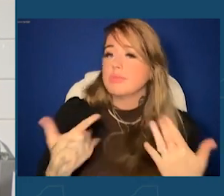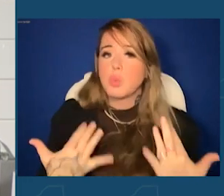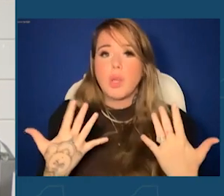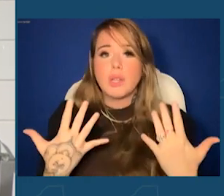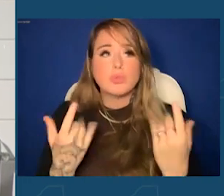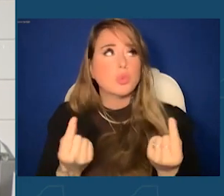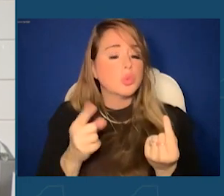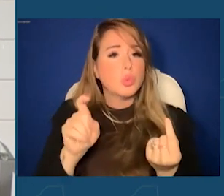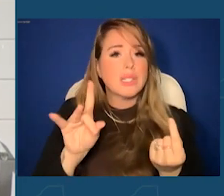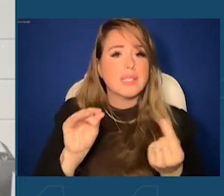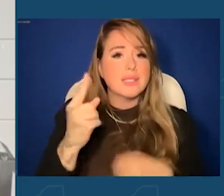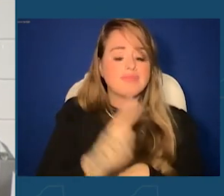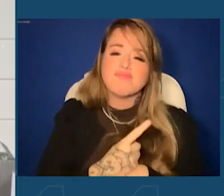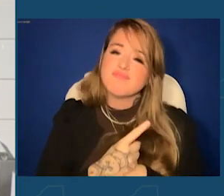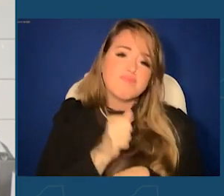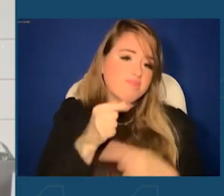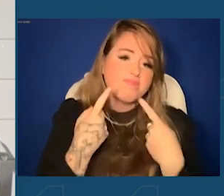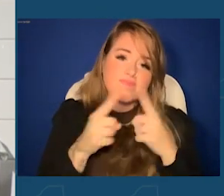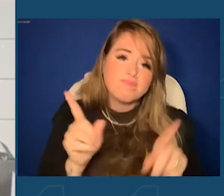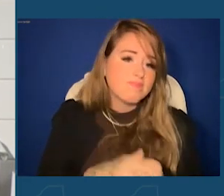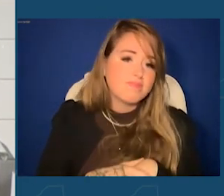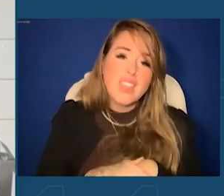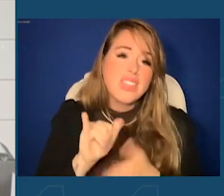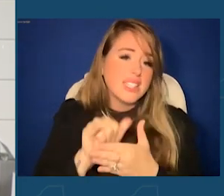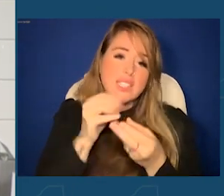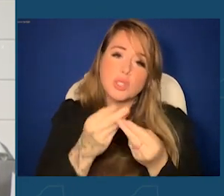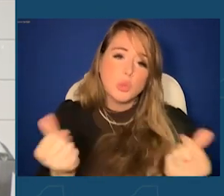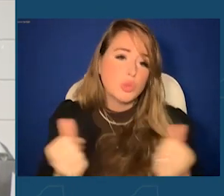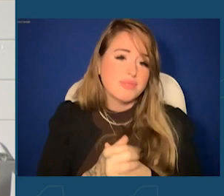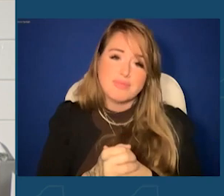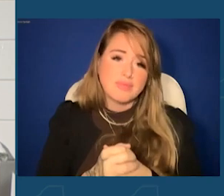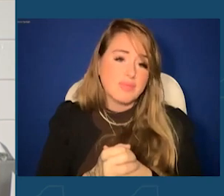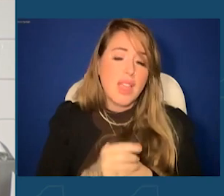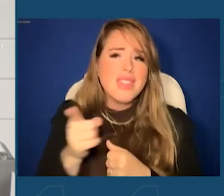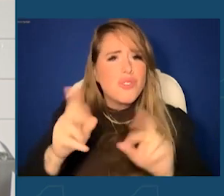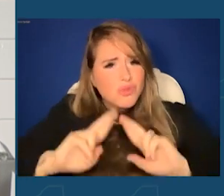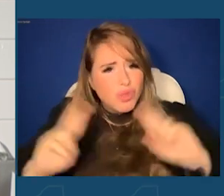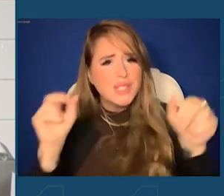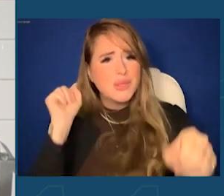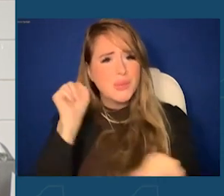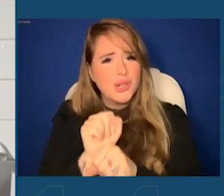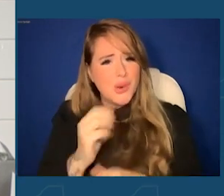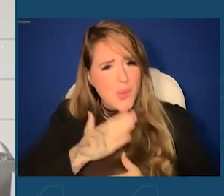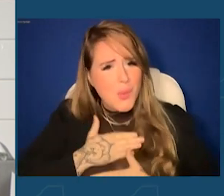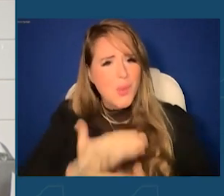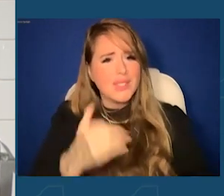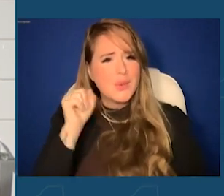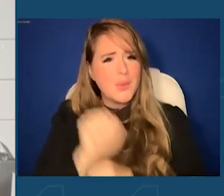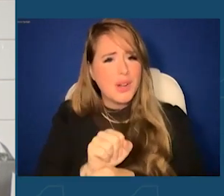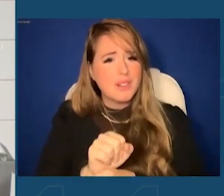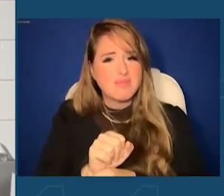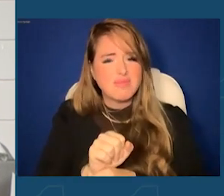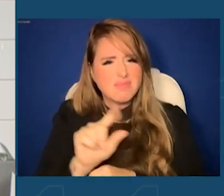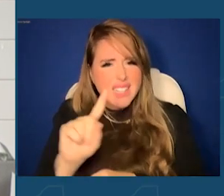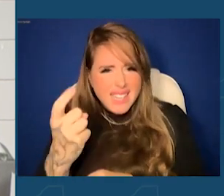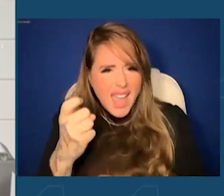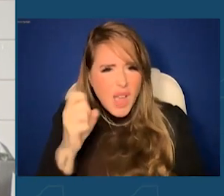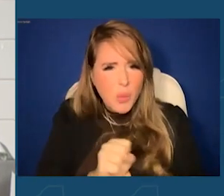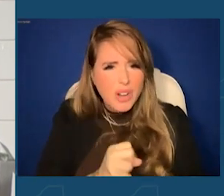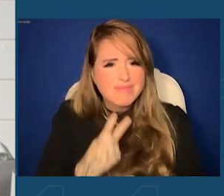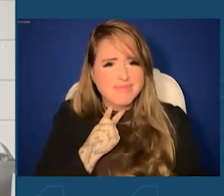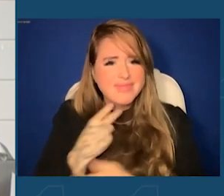That's not working. That's not a solution. They're ready to work, they're willing to work, and they're not able to work.